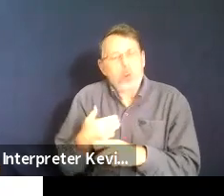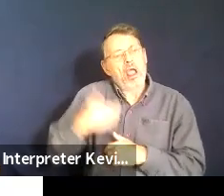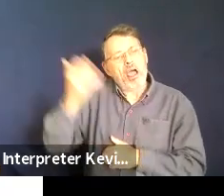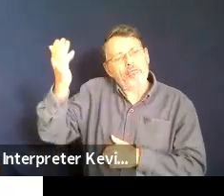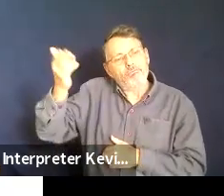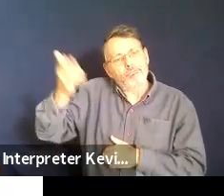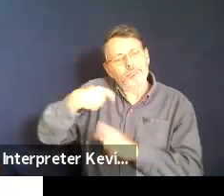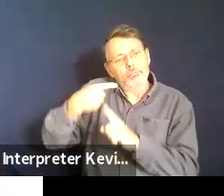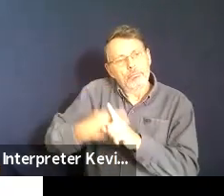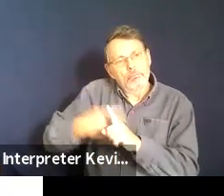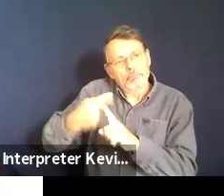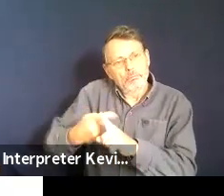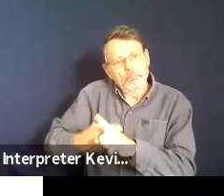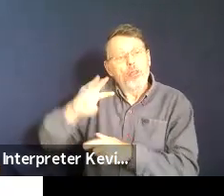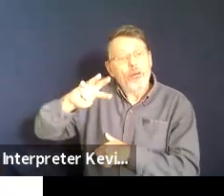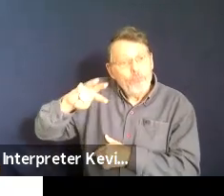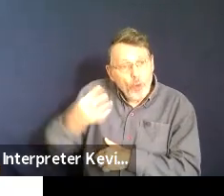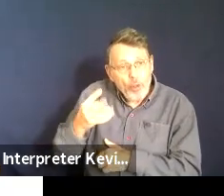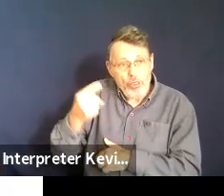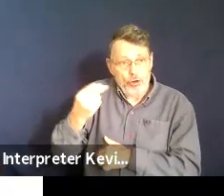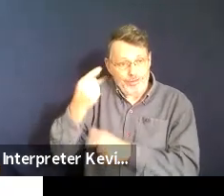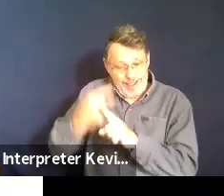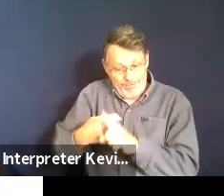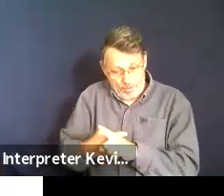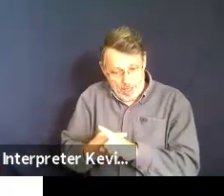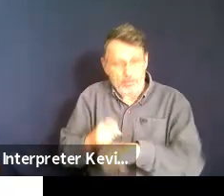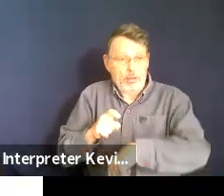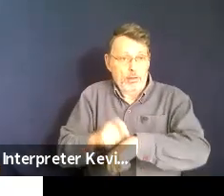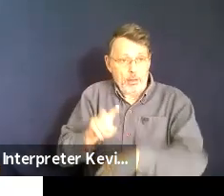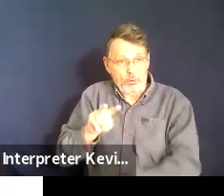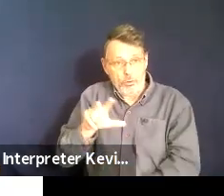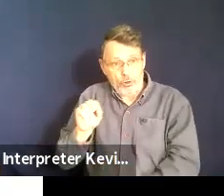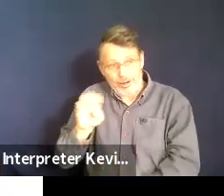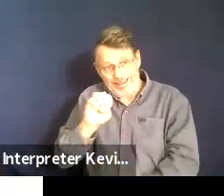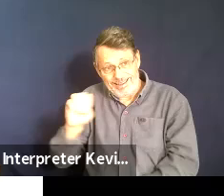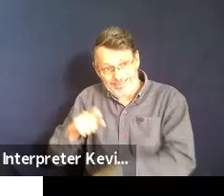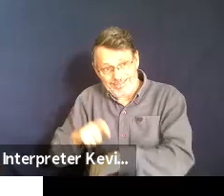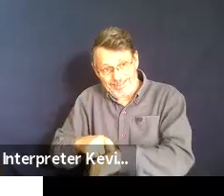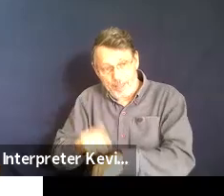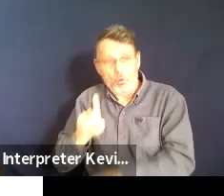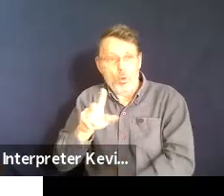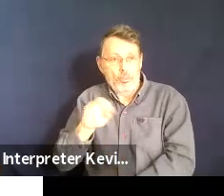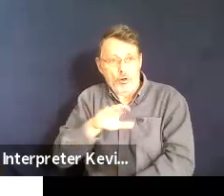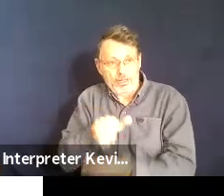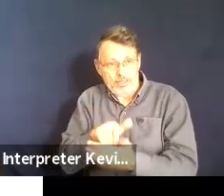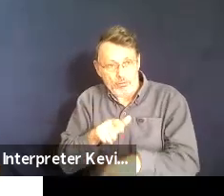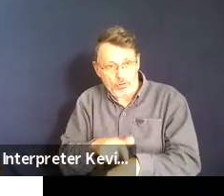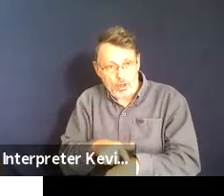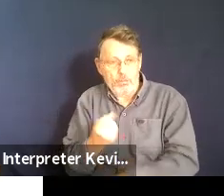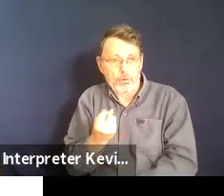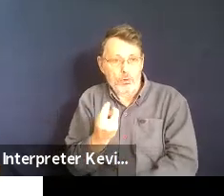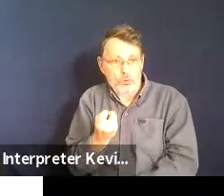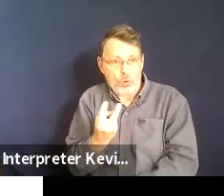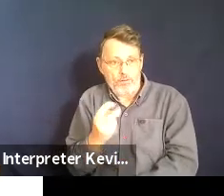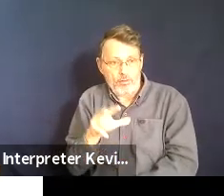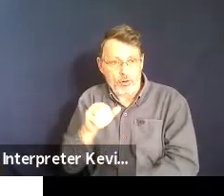fourth Thursday of the month at 2:30 Eastern, 1:30 Central, 12:30